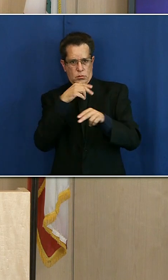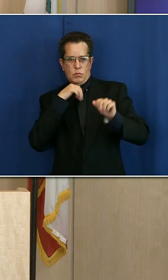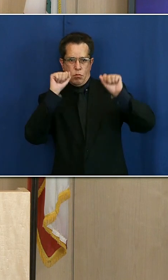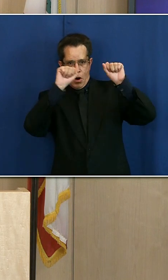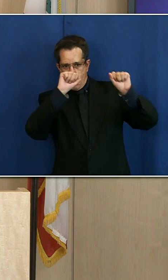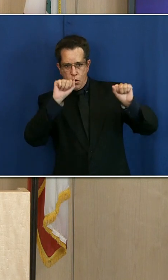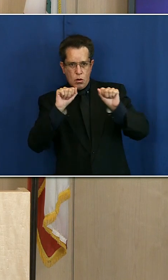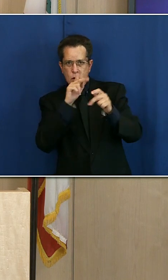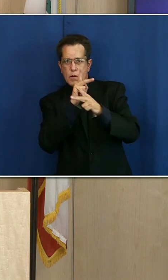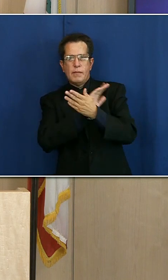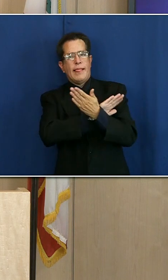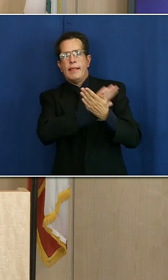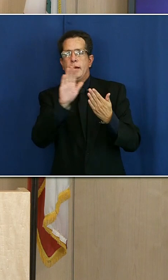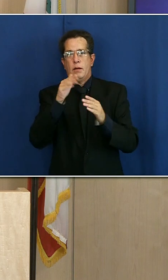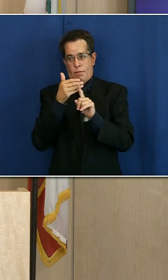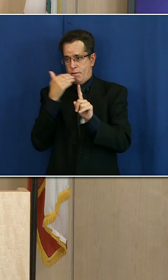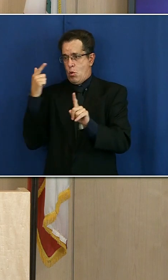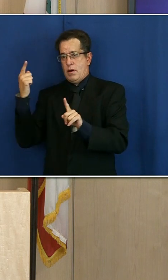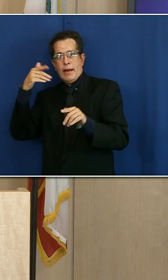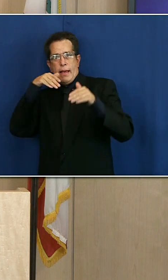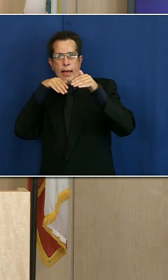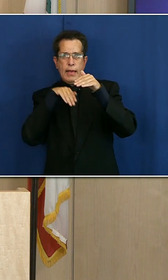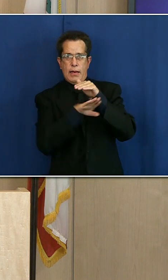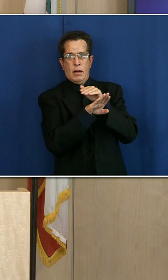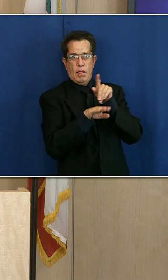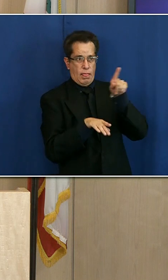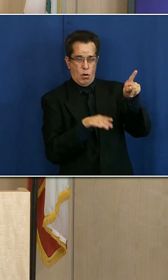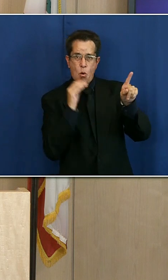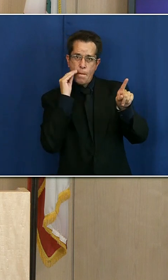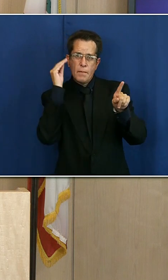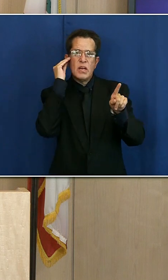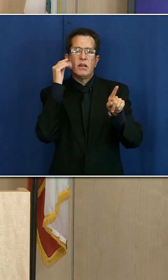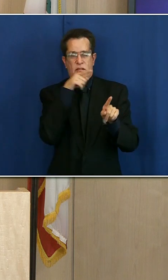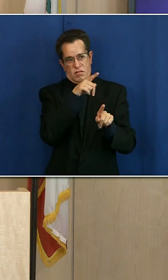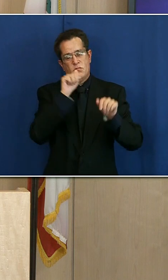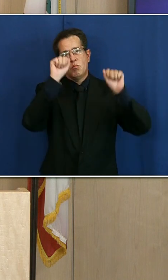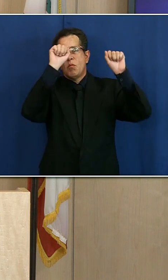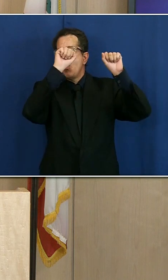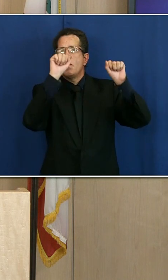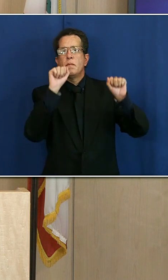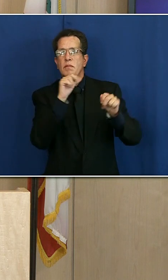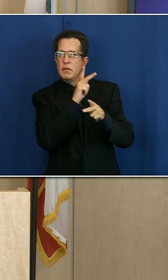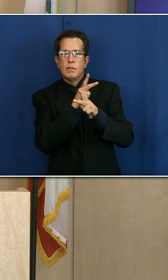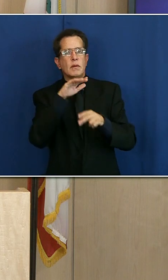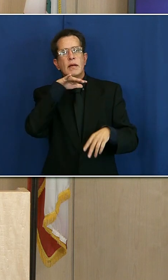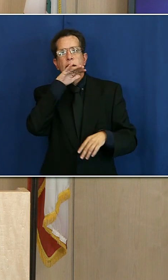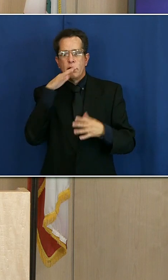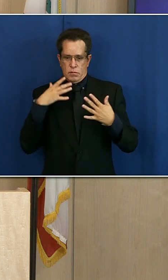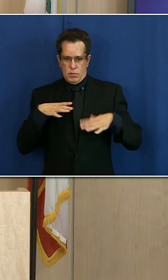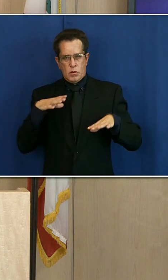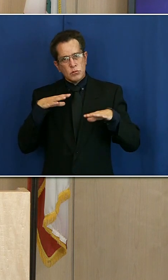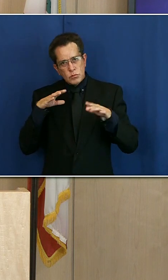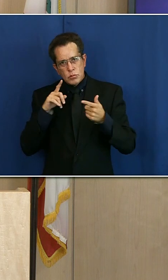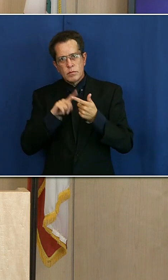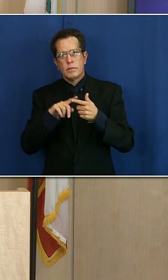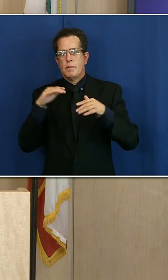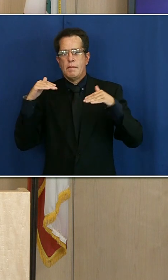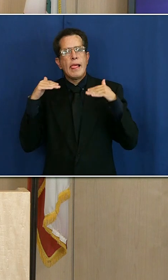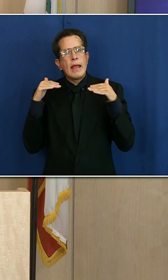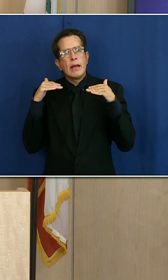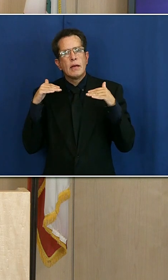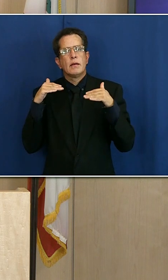prior to a student coming into one of these isolation locations, we do have linens and a number